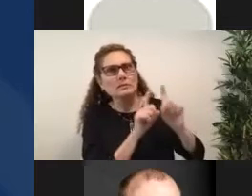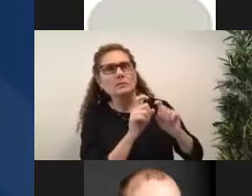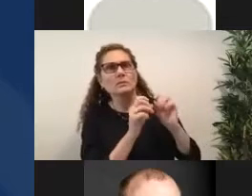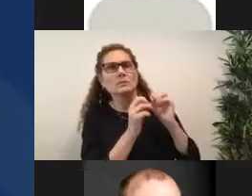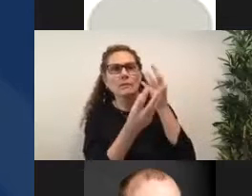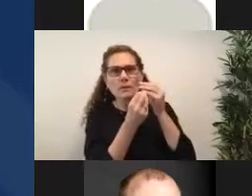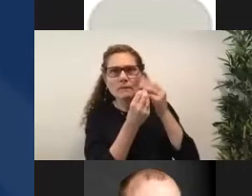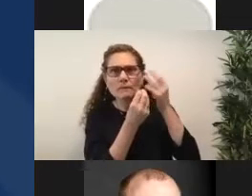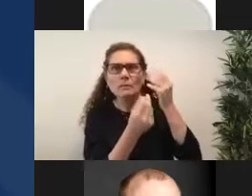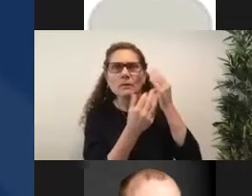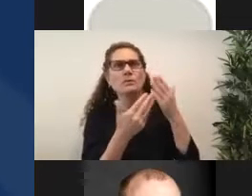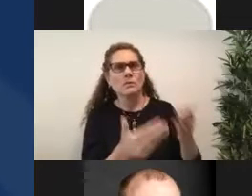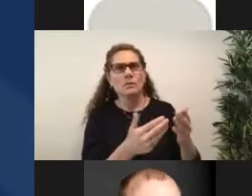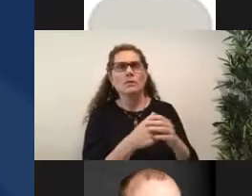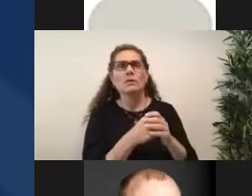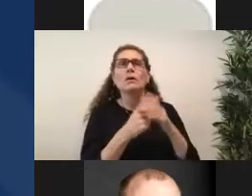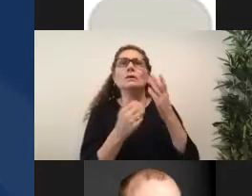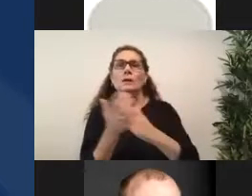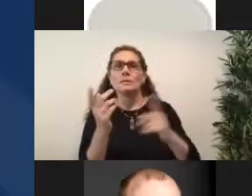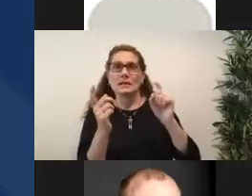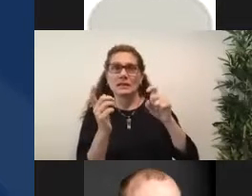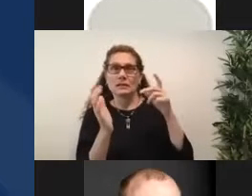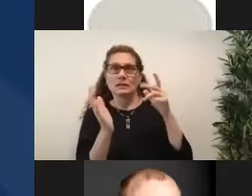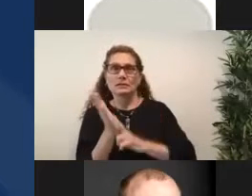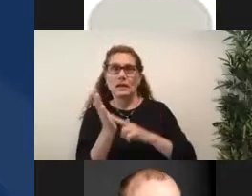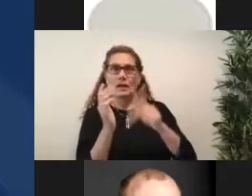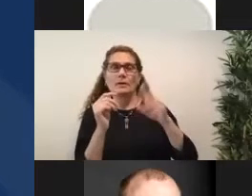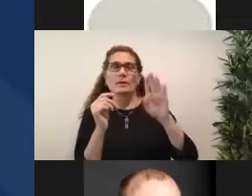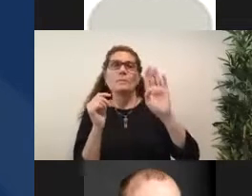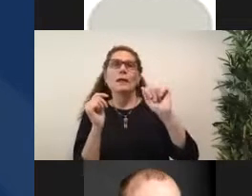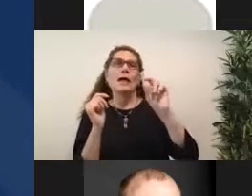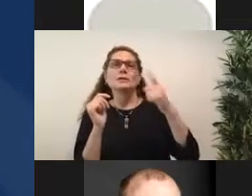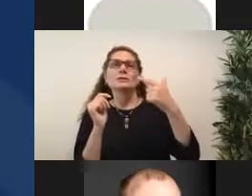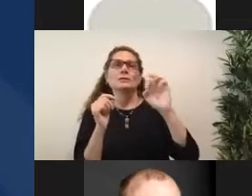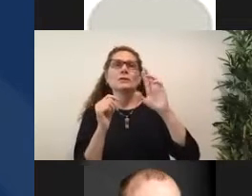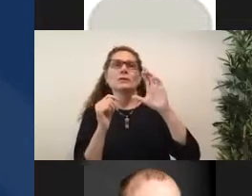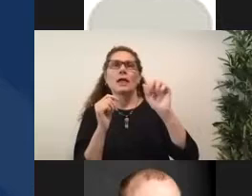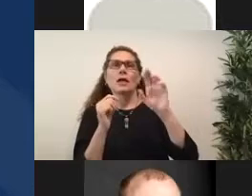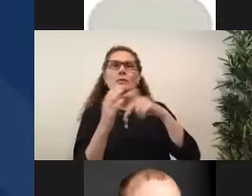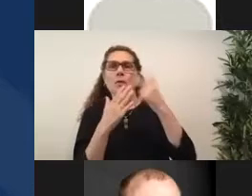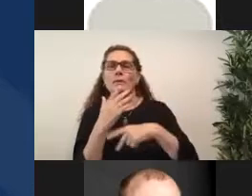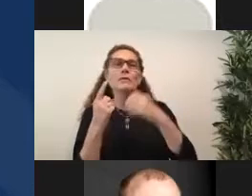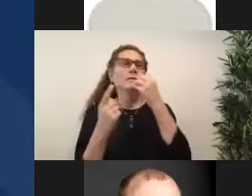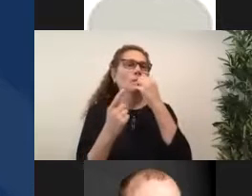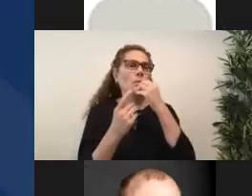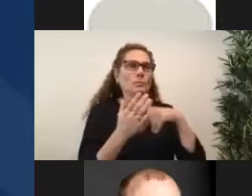Share, or federal enrollment in the marketplace, call the City of Milwaukee Health Department Community Healthcare Access Program